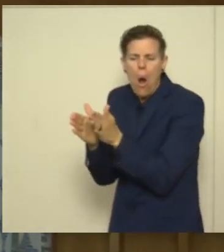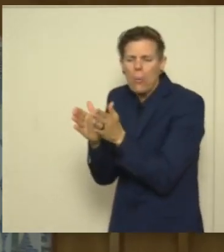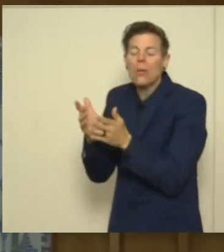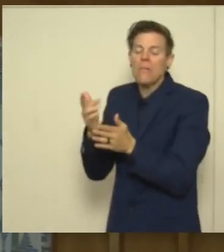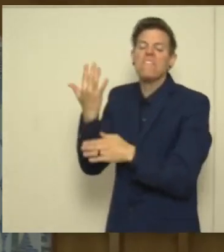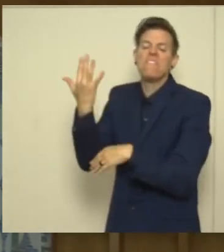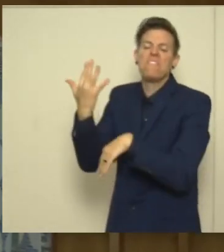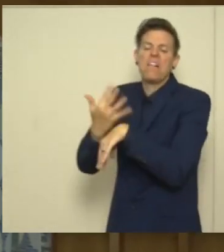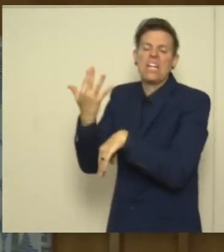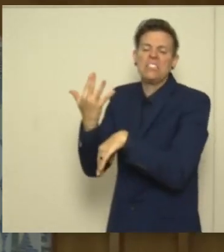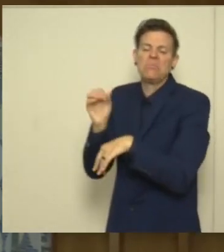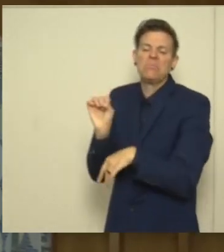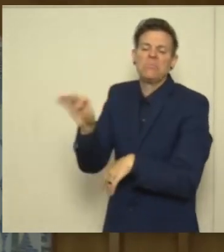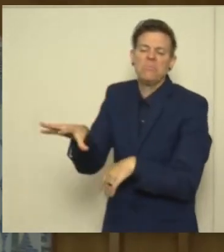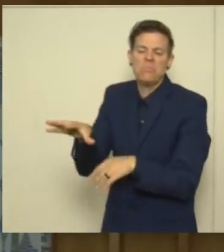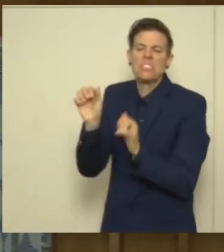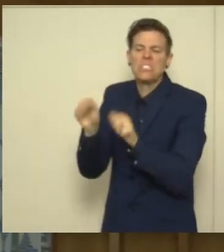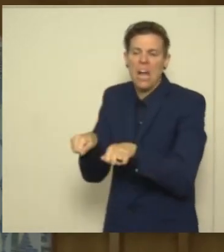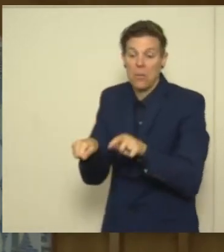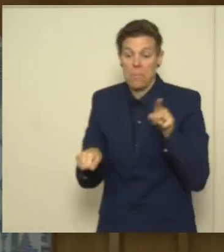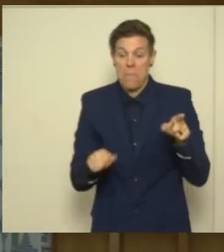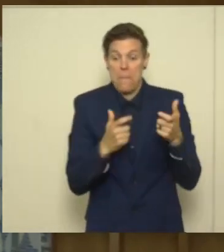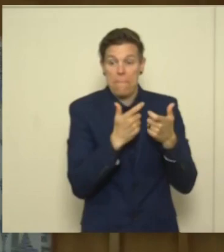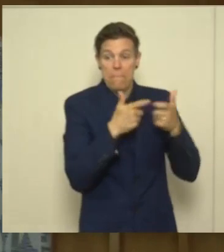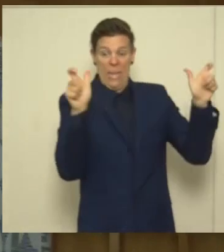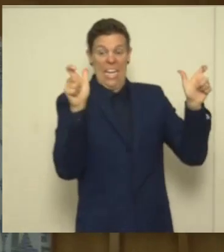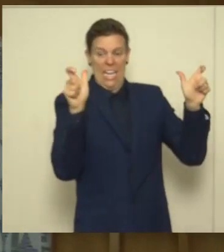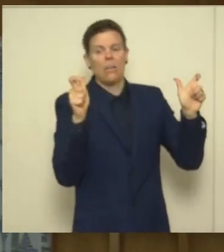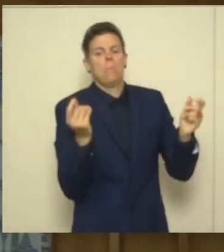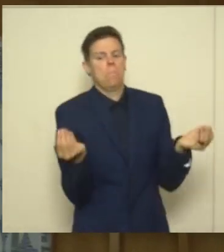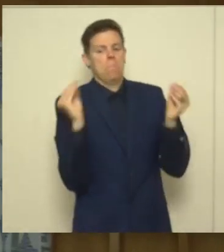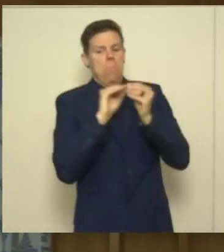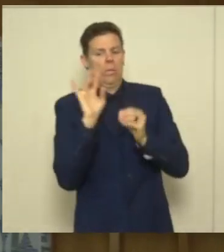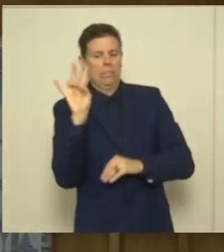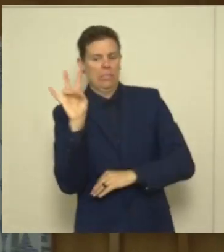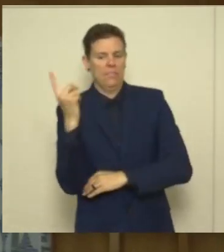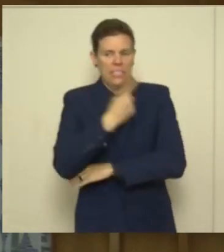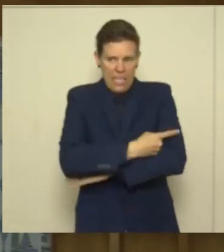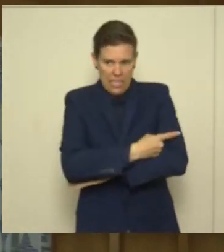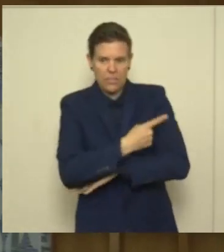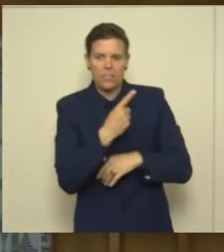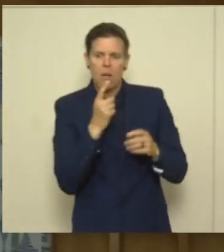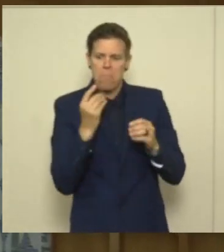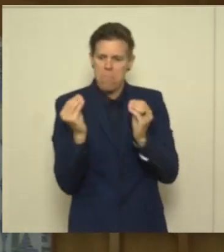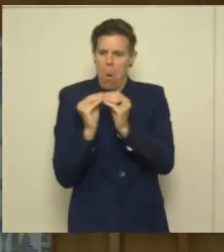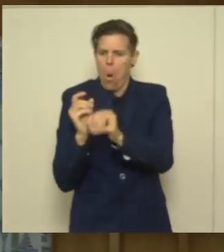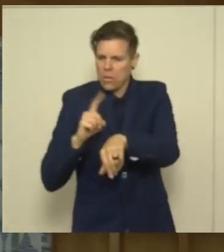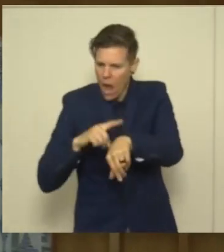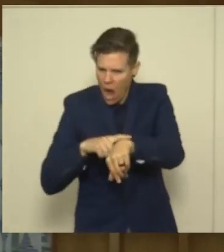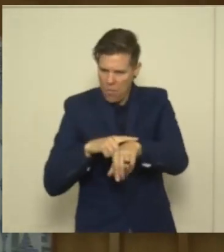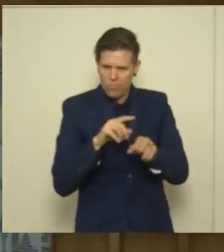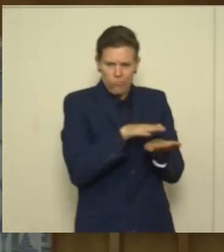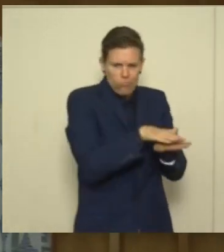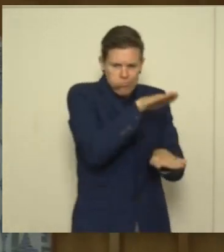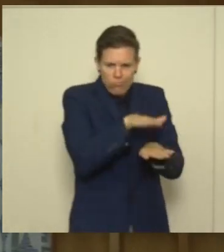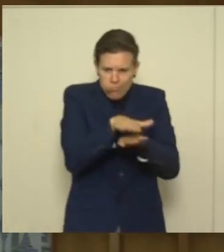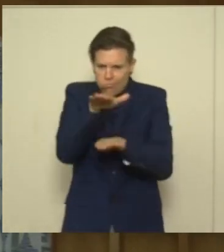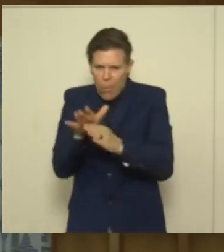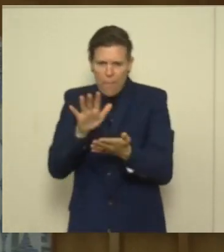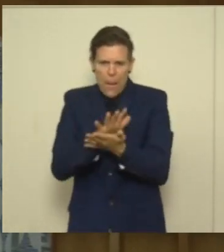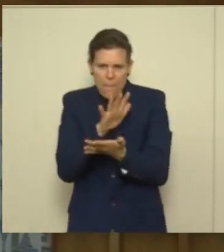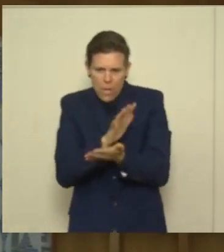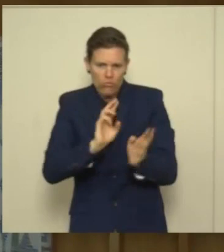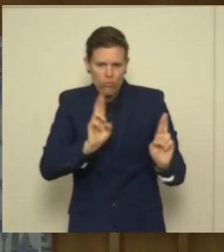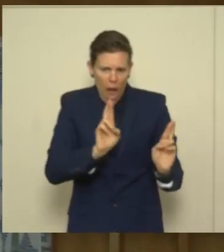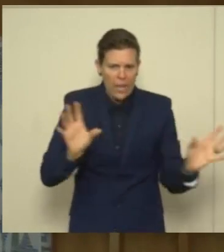I've spoken to is preparing to use as much time on the front end as possible to begin qualifying and counting their absentee ballots. They